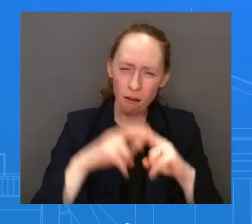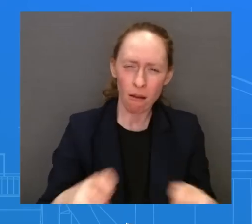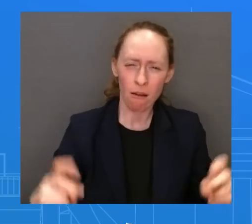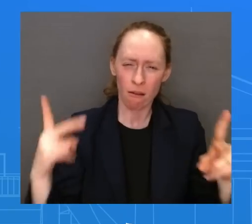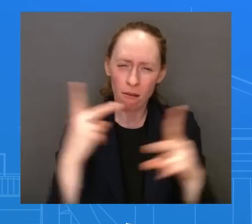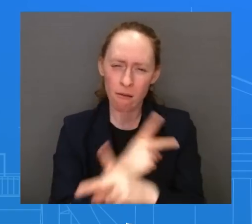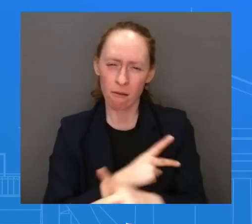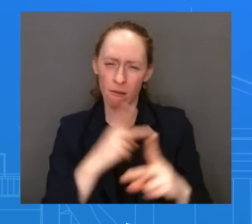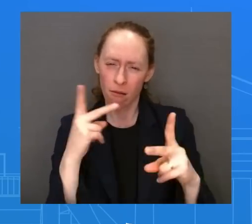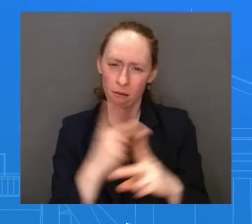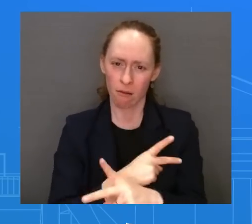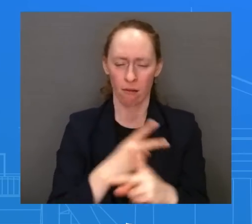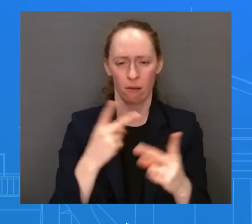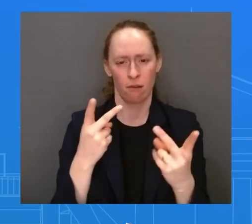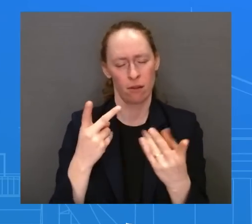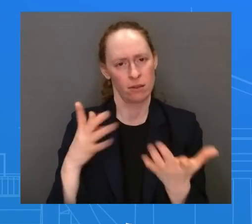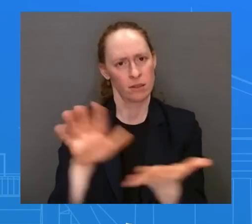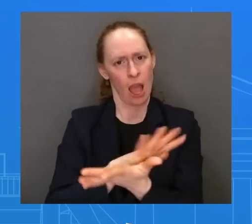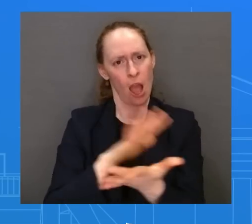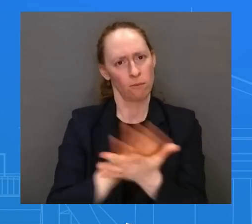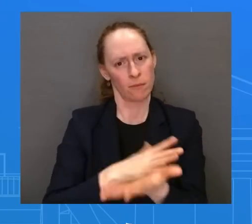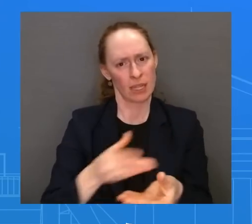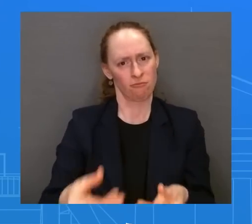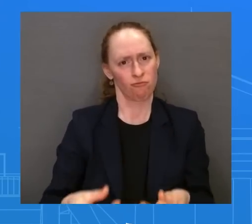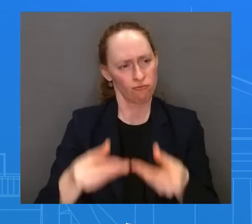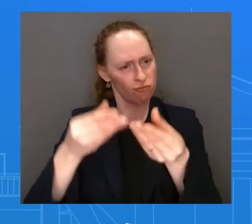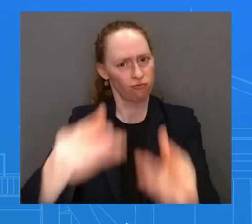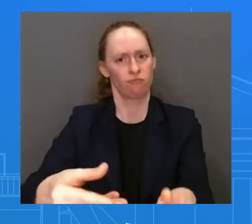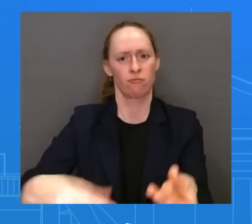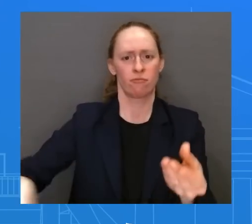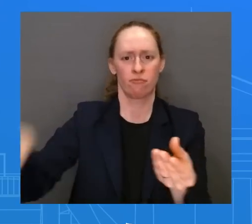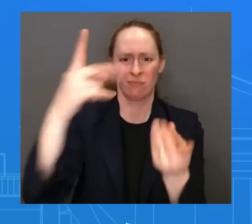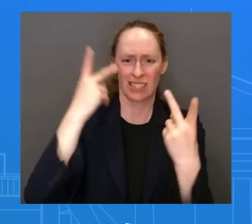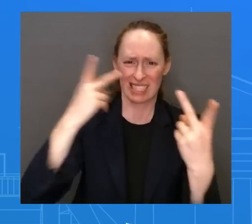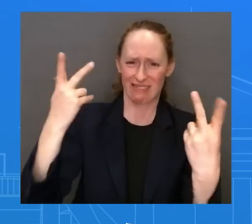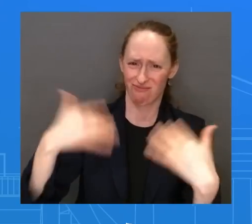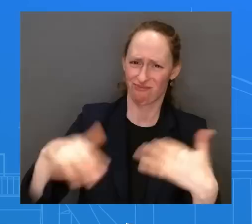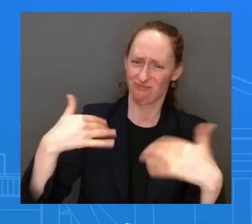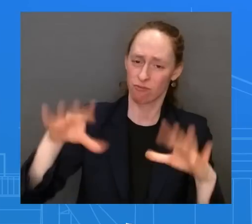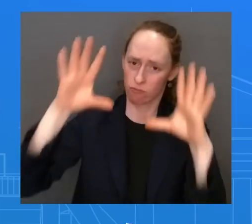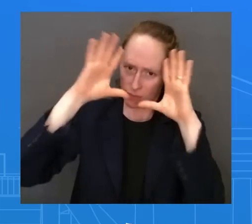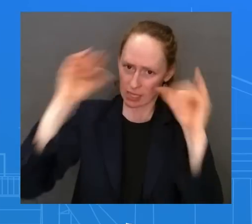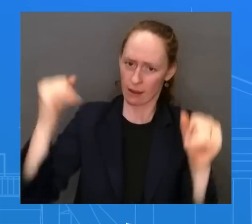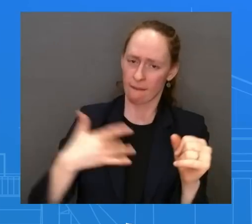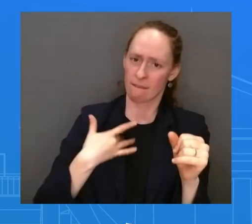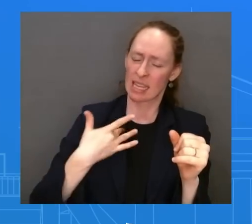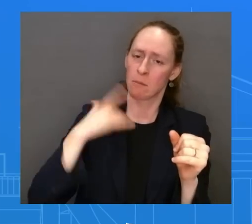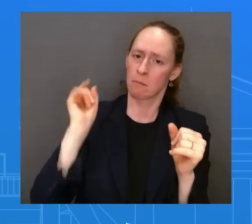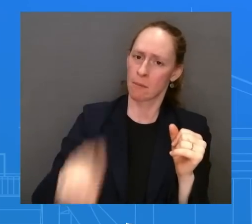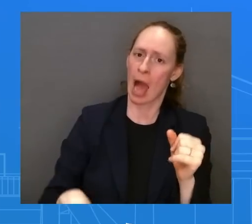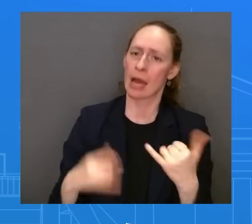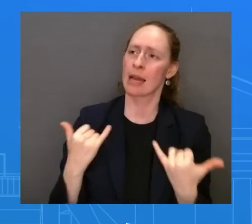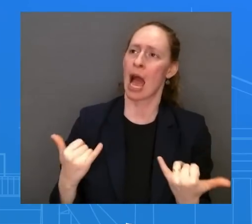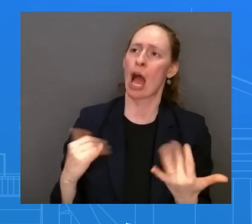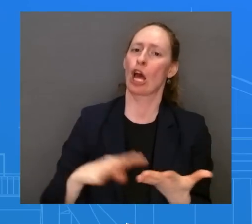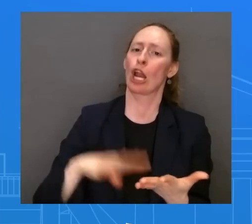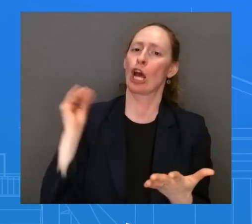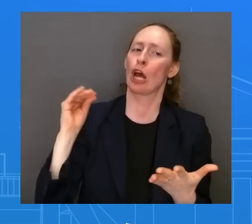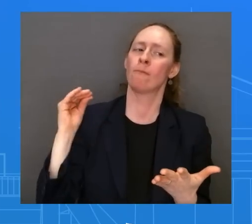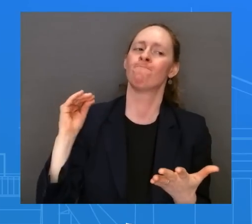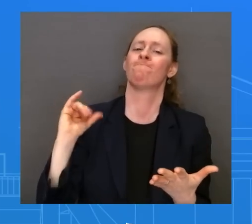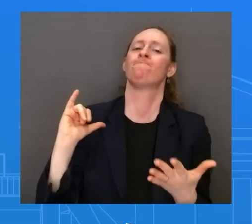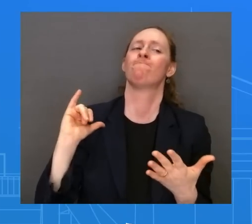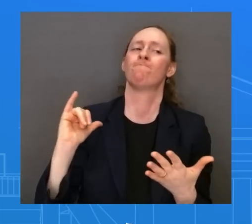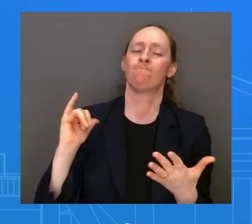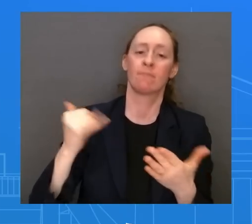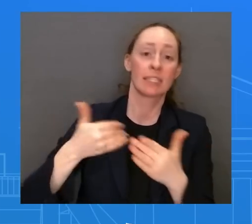I think shows you how seriously the president felt about learning lessons from this withdrawal I would also point out to you that the